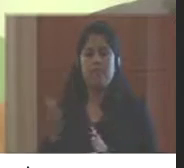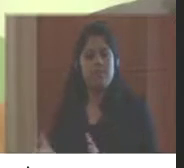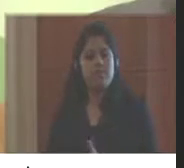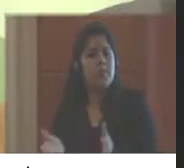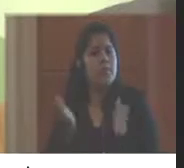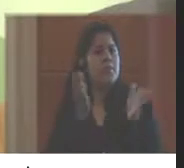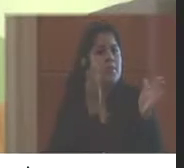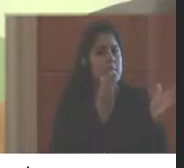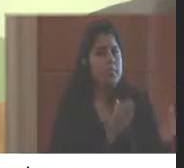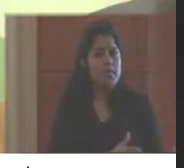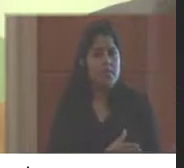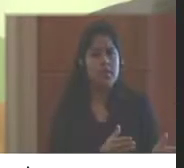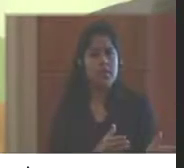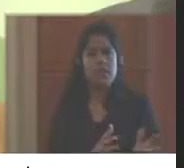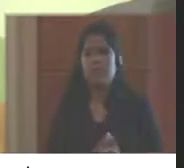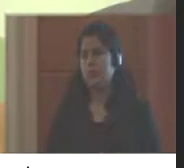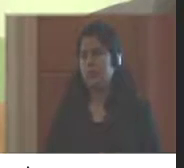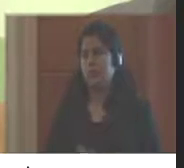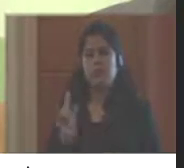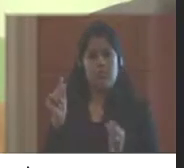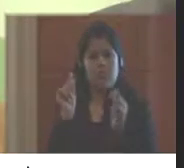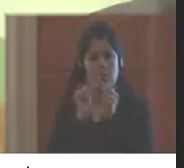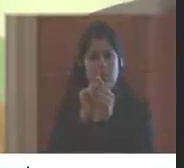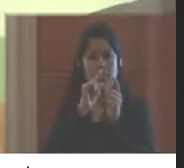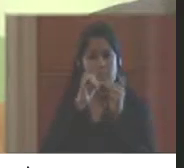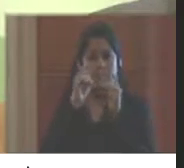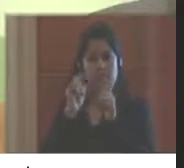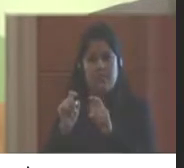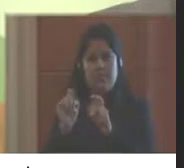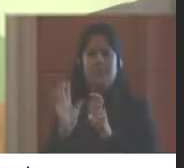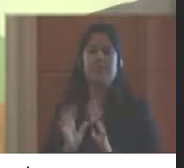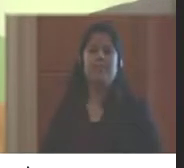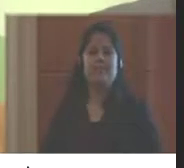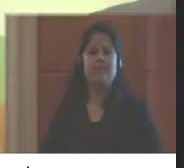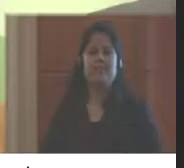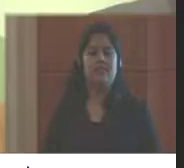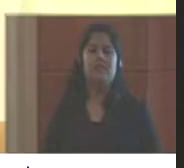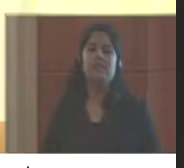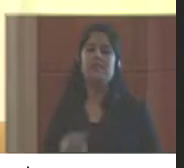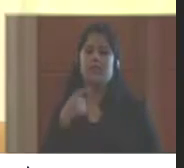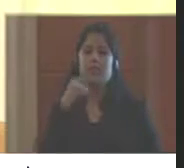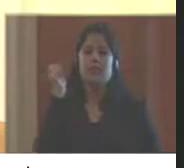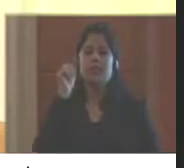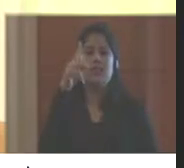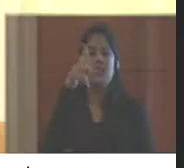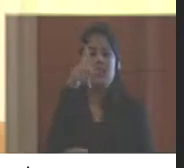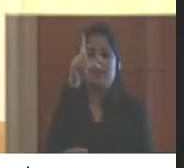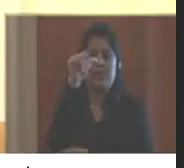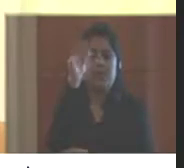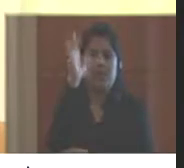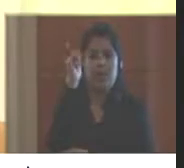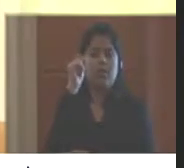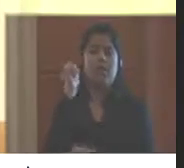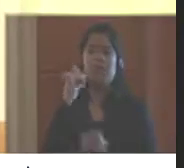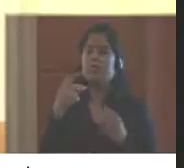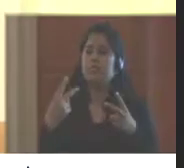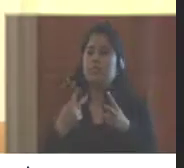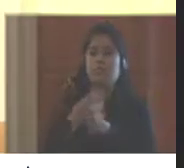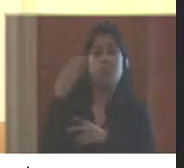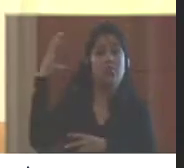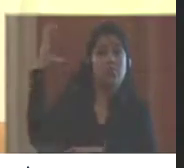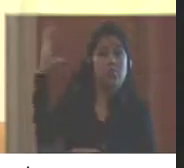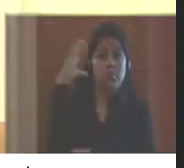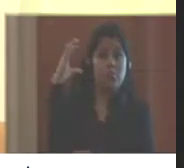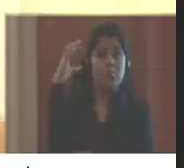it is better. Can I say something? Yes, very briefly, please. Yes, it was in La Plata. It was an